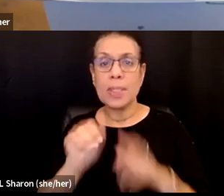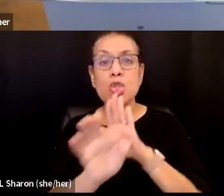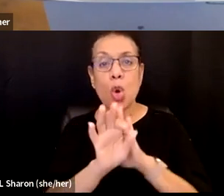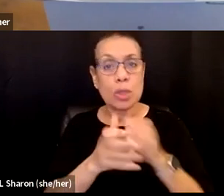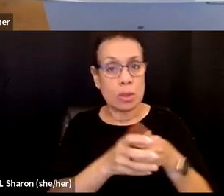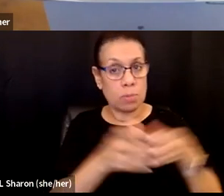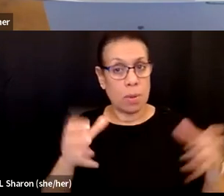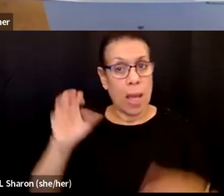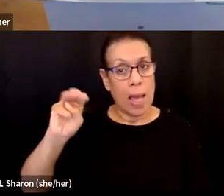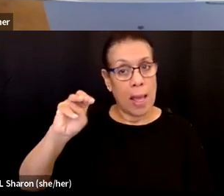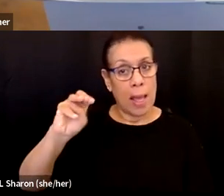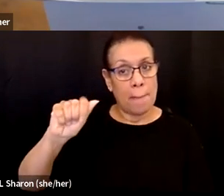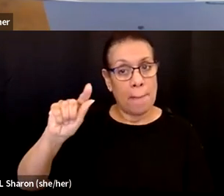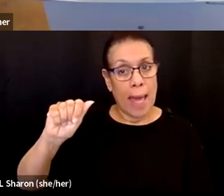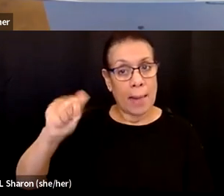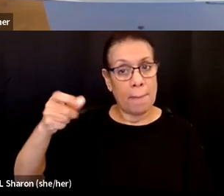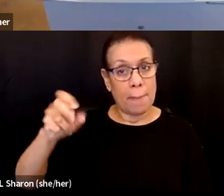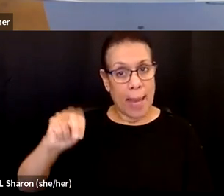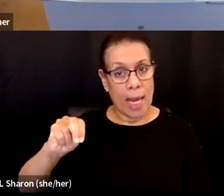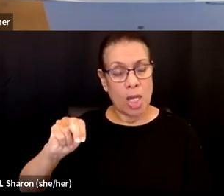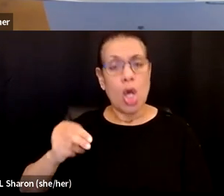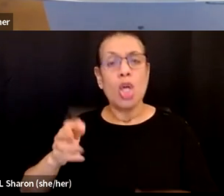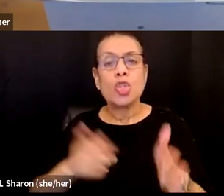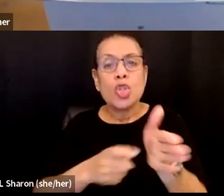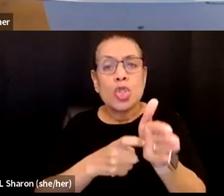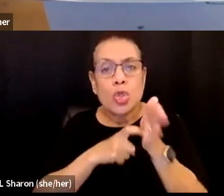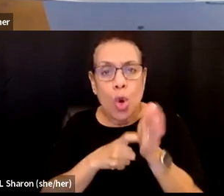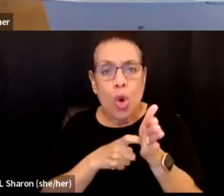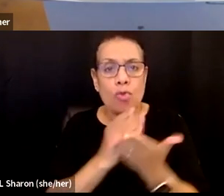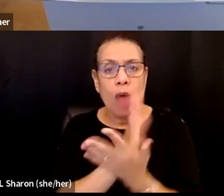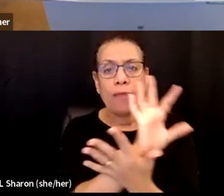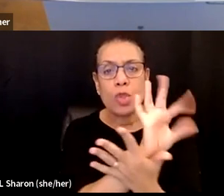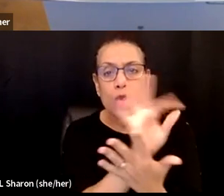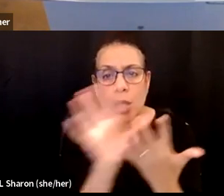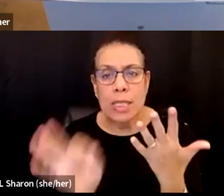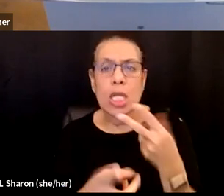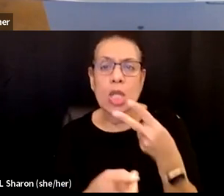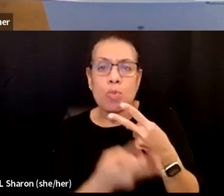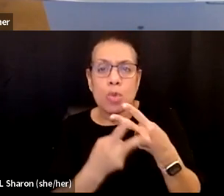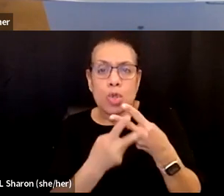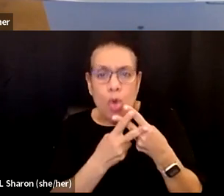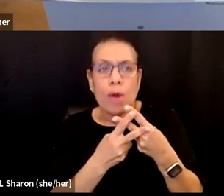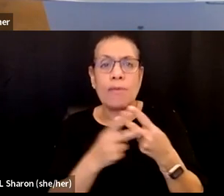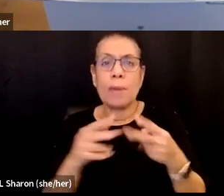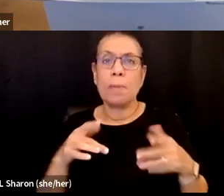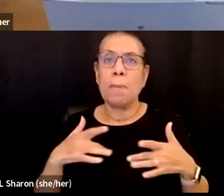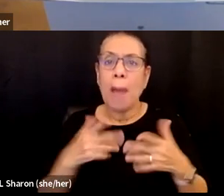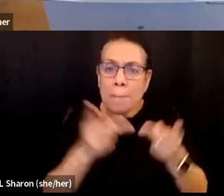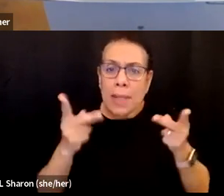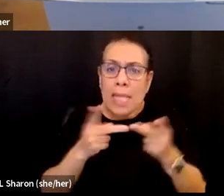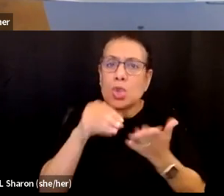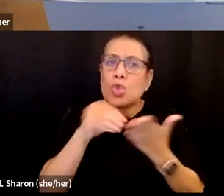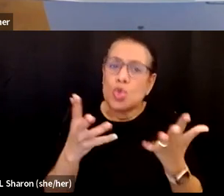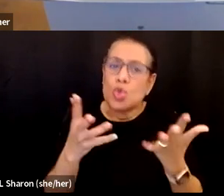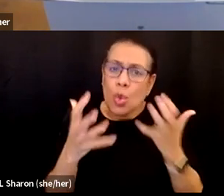matapan students and families deserve a variety of school choices and a preservation of schools that families are excited to send their kids